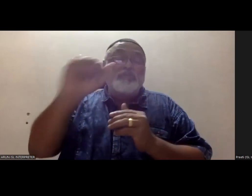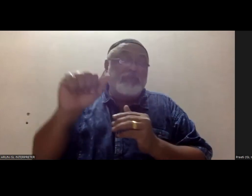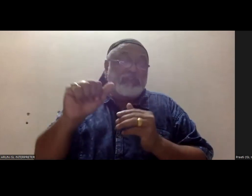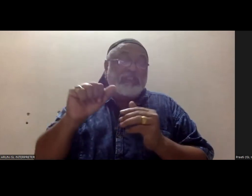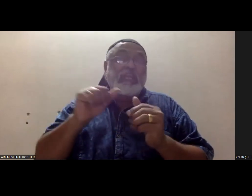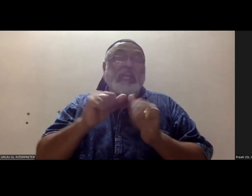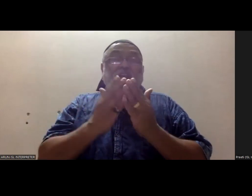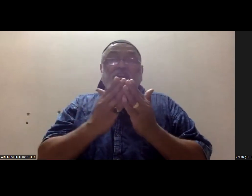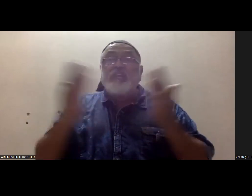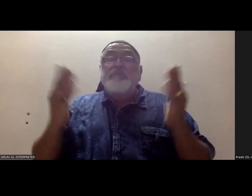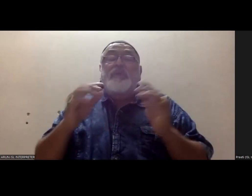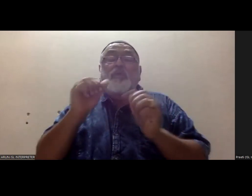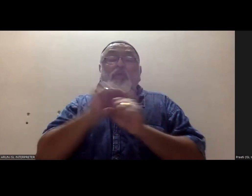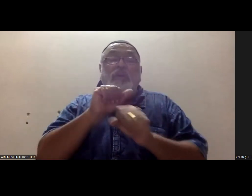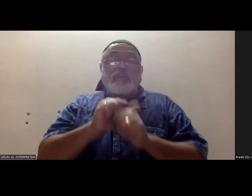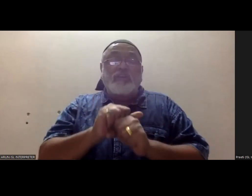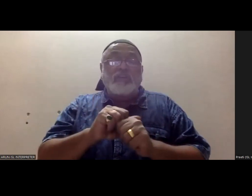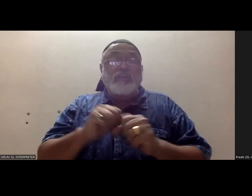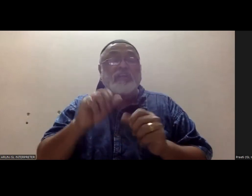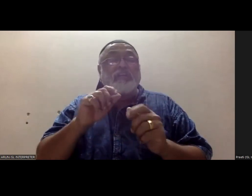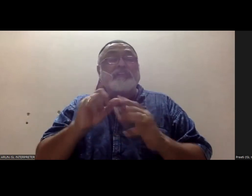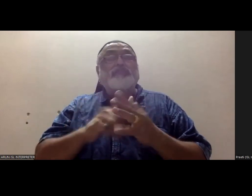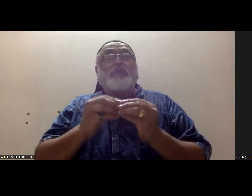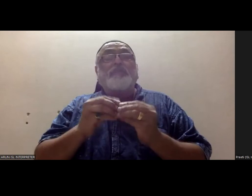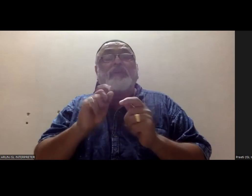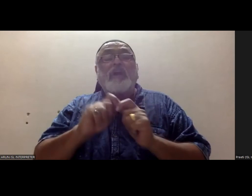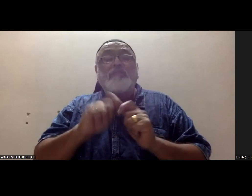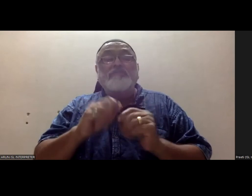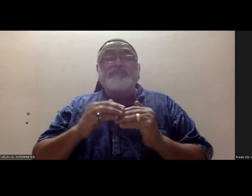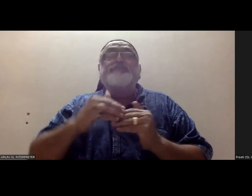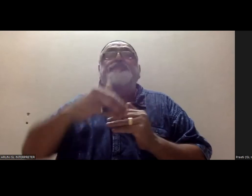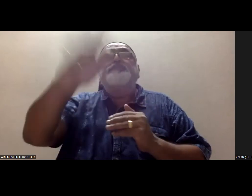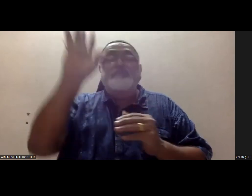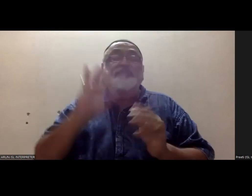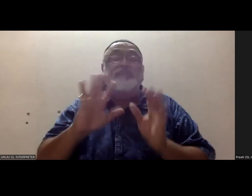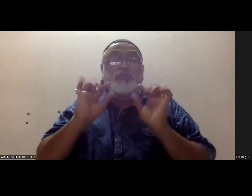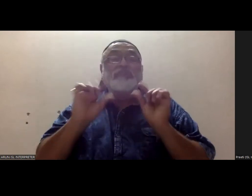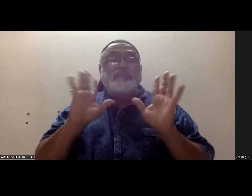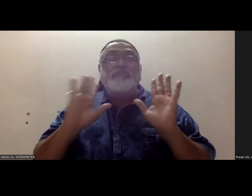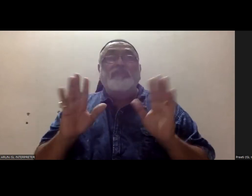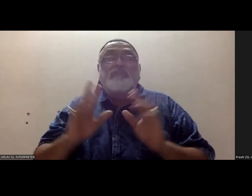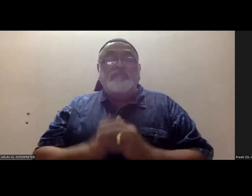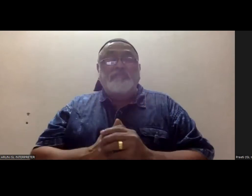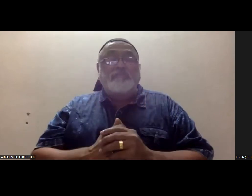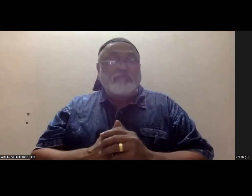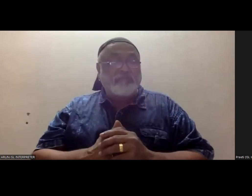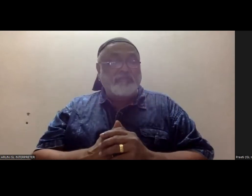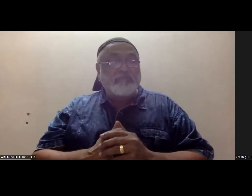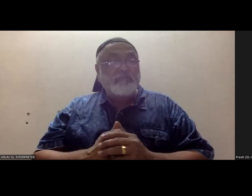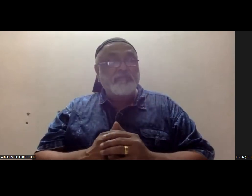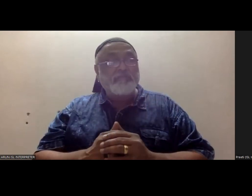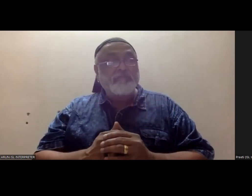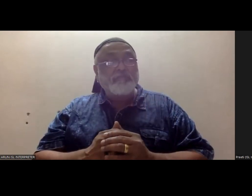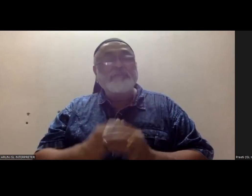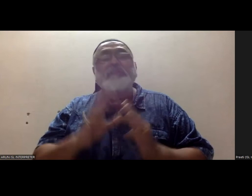academic curriculum, and even now after your graduations or post graduation. So this is going to be something very useful. I'll just give you a